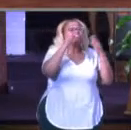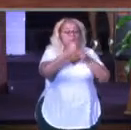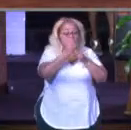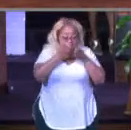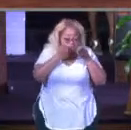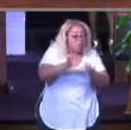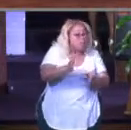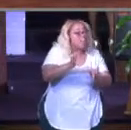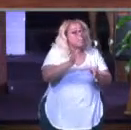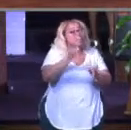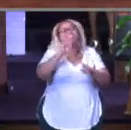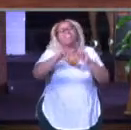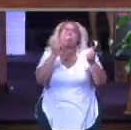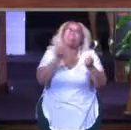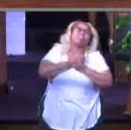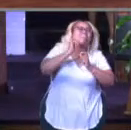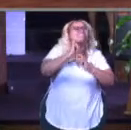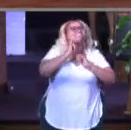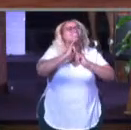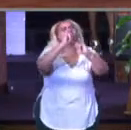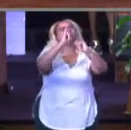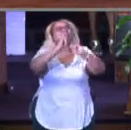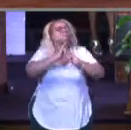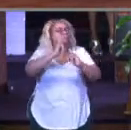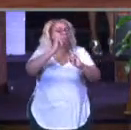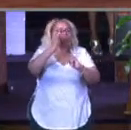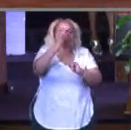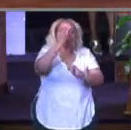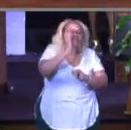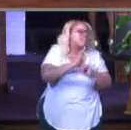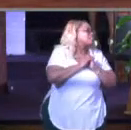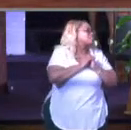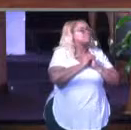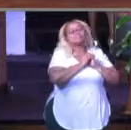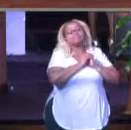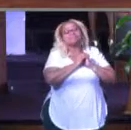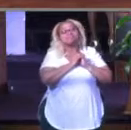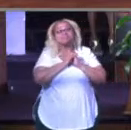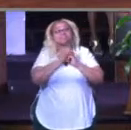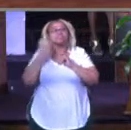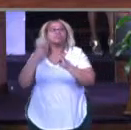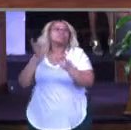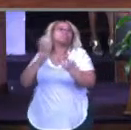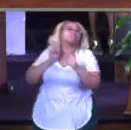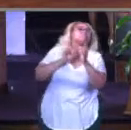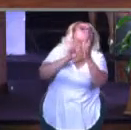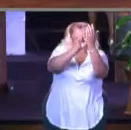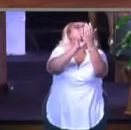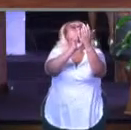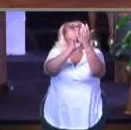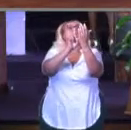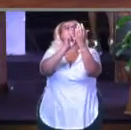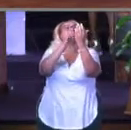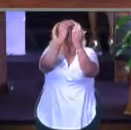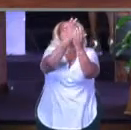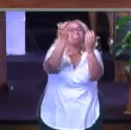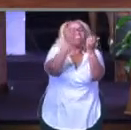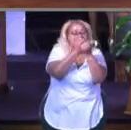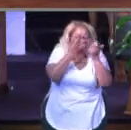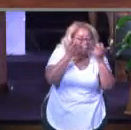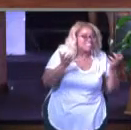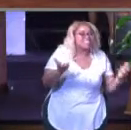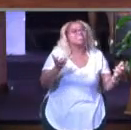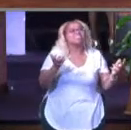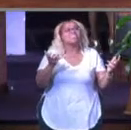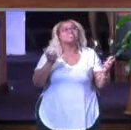ways like you. Nobody can love us like you do. Oh, God. So we come to you, God, casting our cares before you. We come